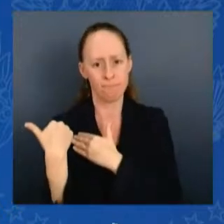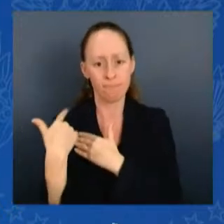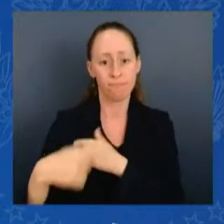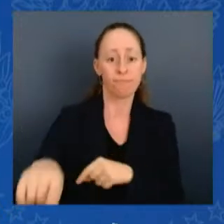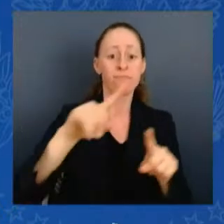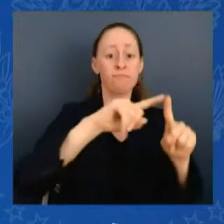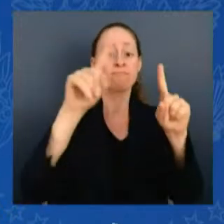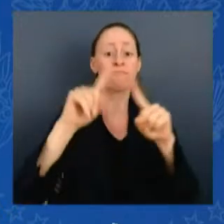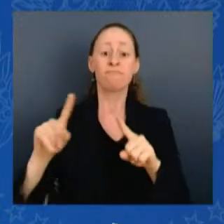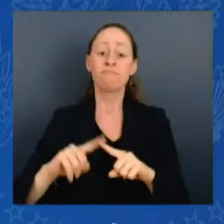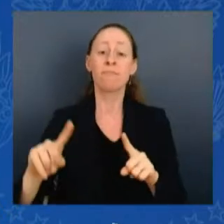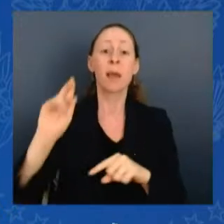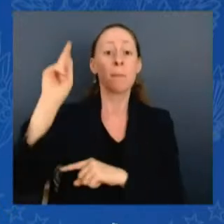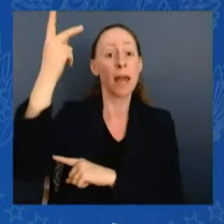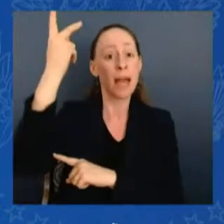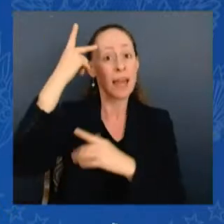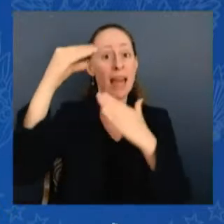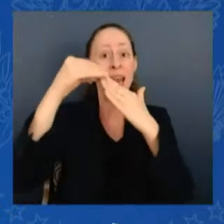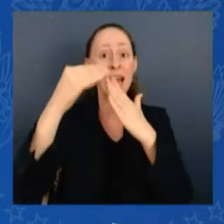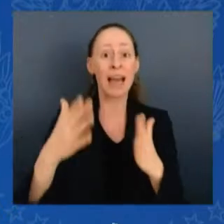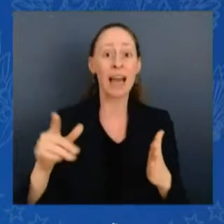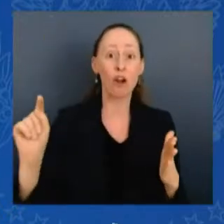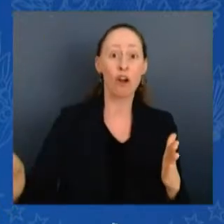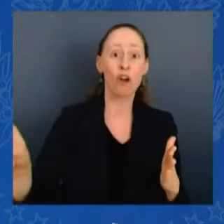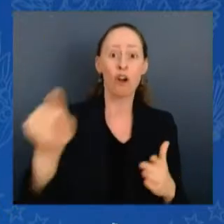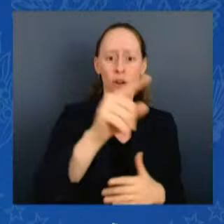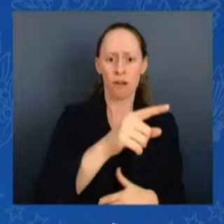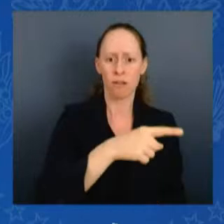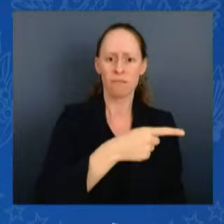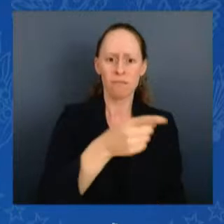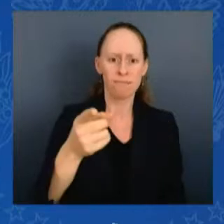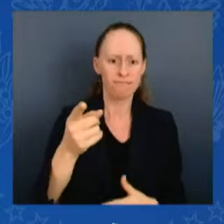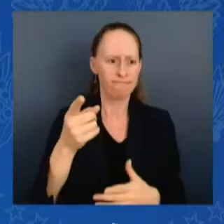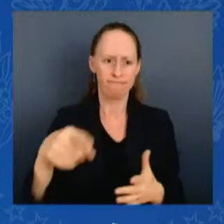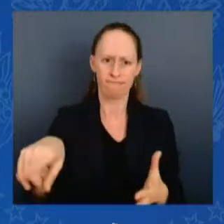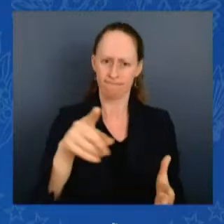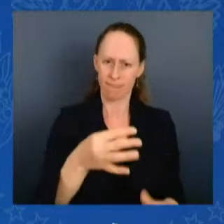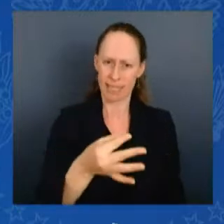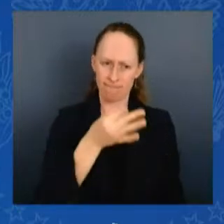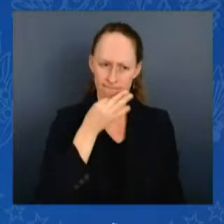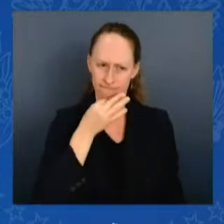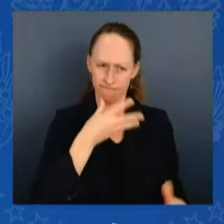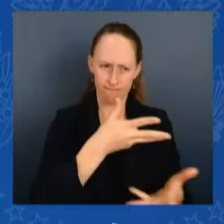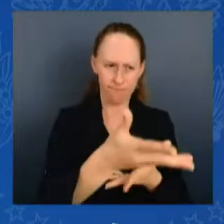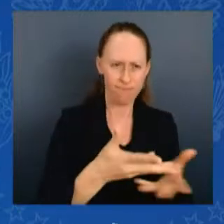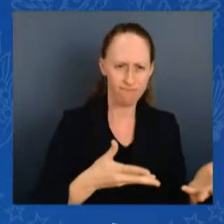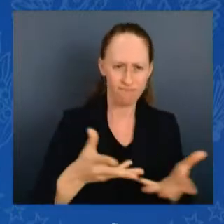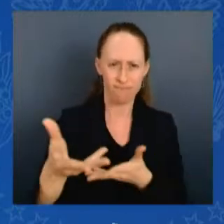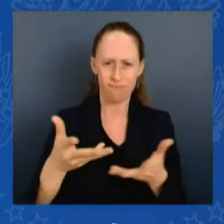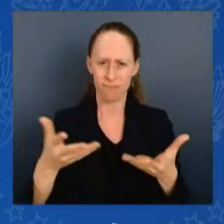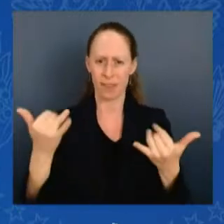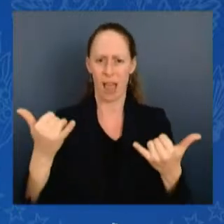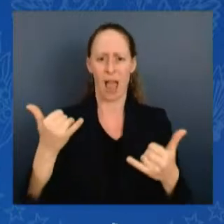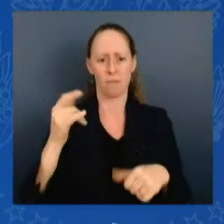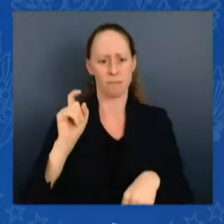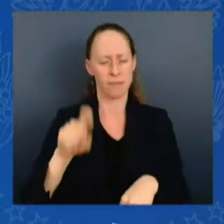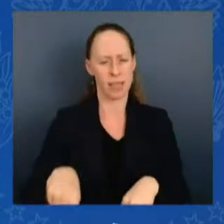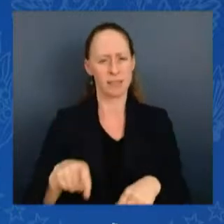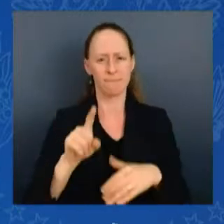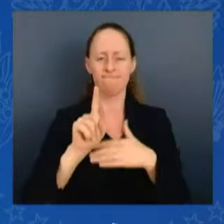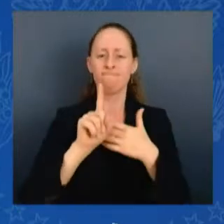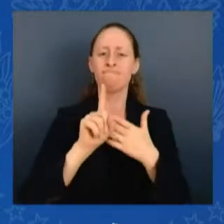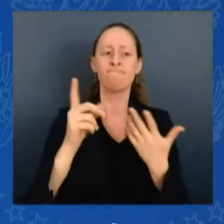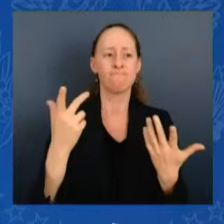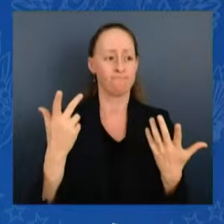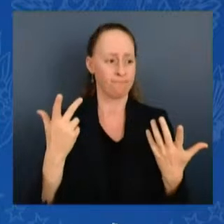experts, as citizens. We must show the same courage and determination in the future as